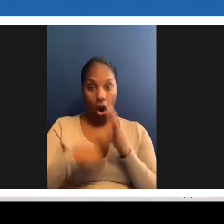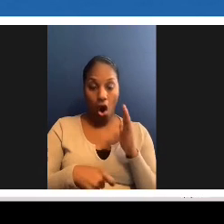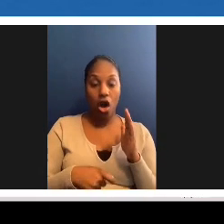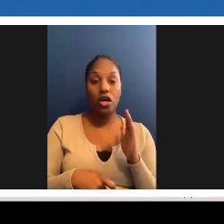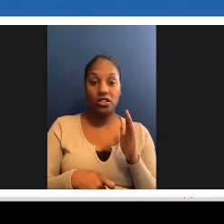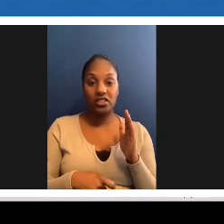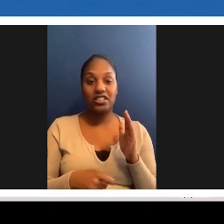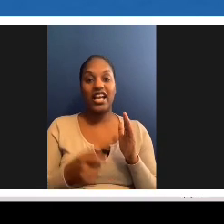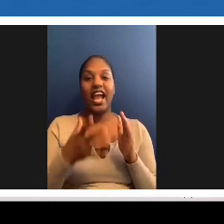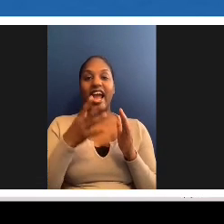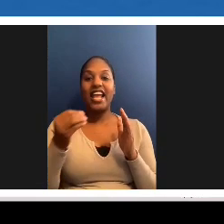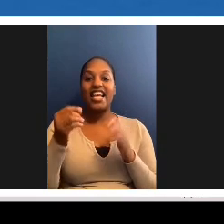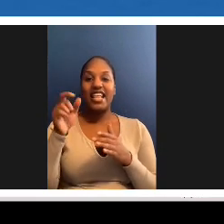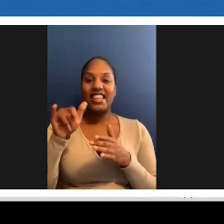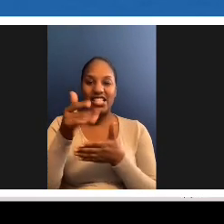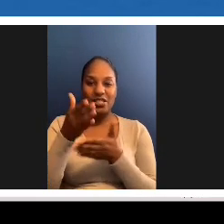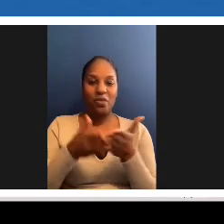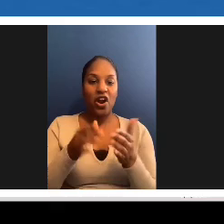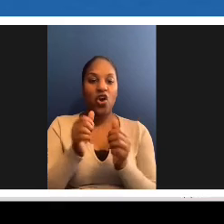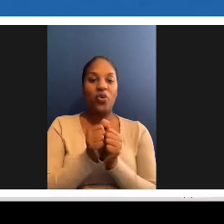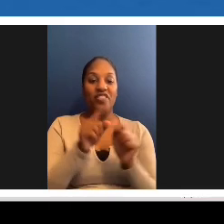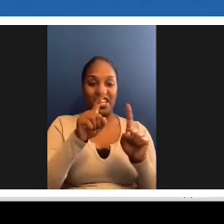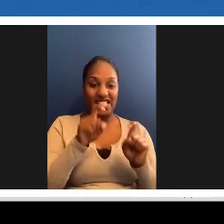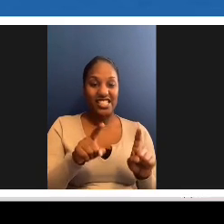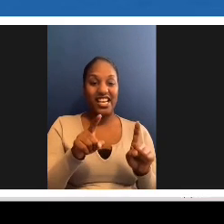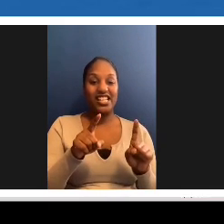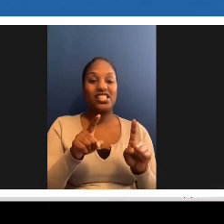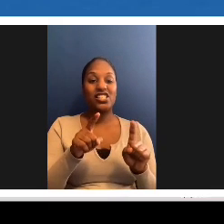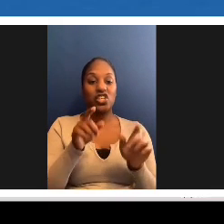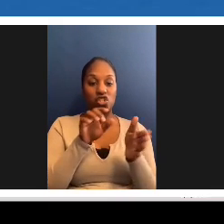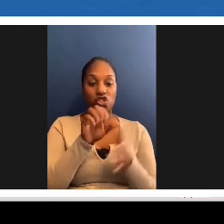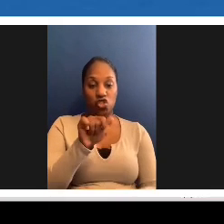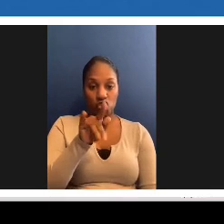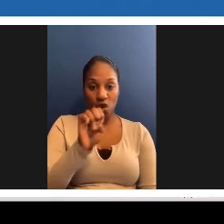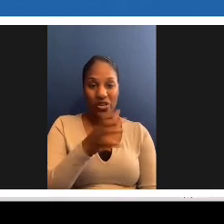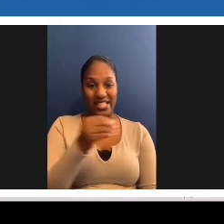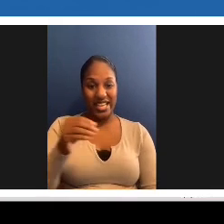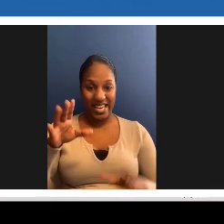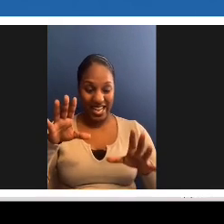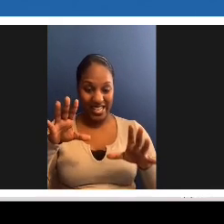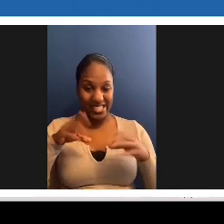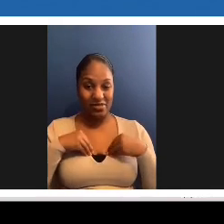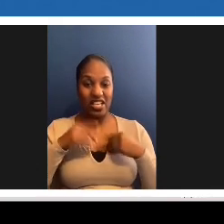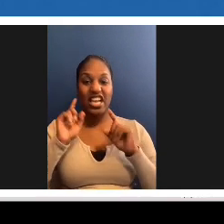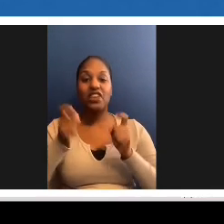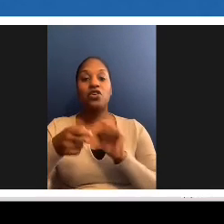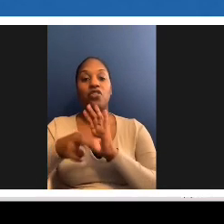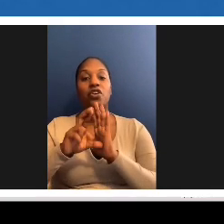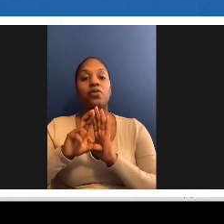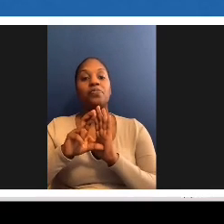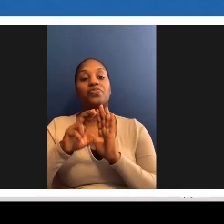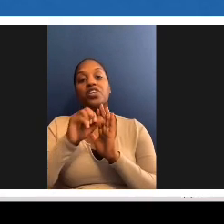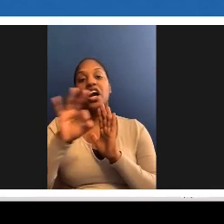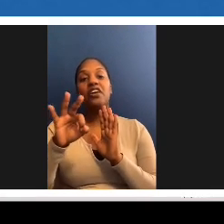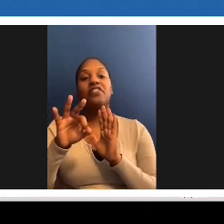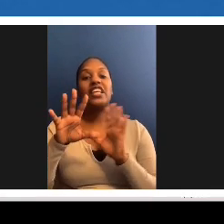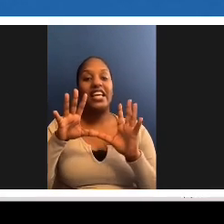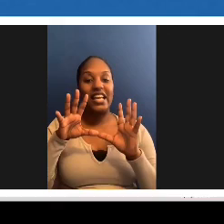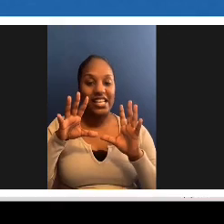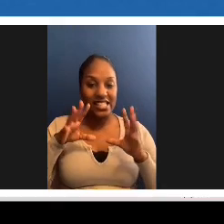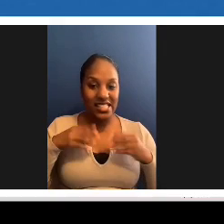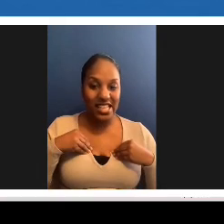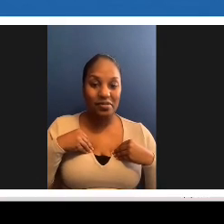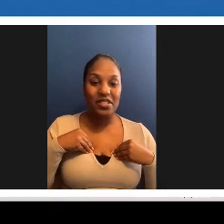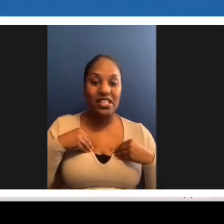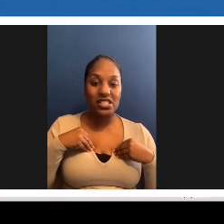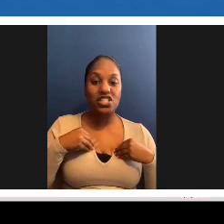I like this section with the test scores and acceptance. It gives them an overview of, the acceptance rate, but this